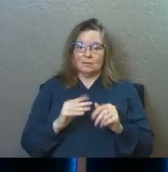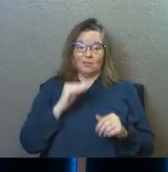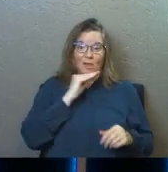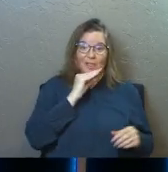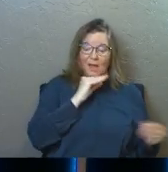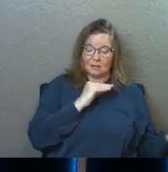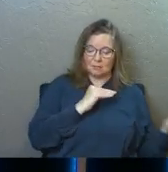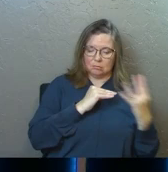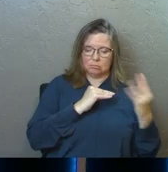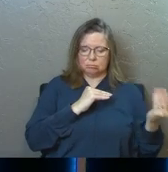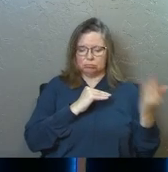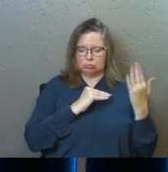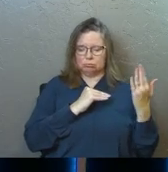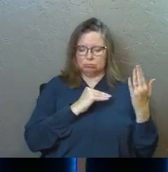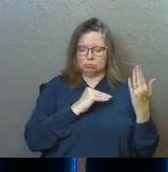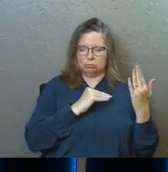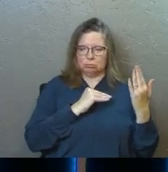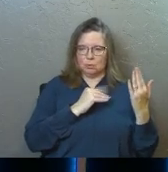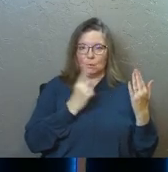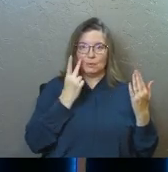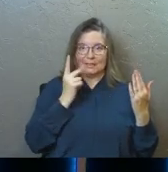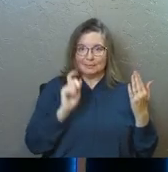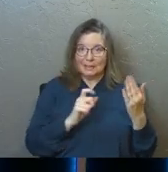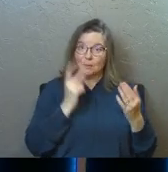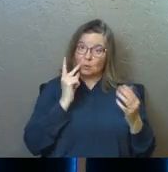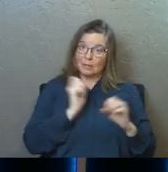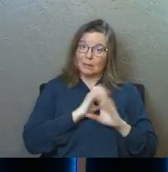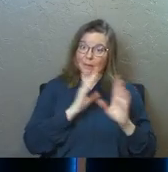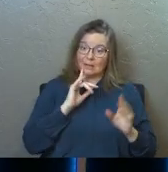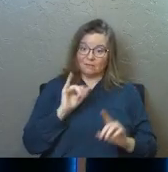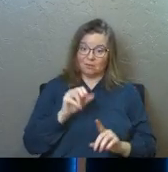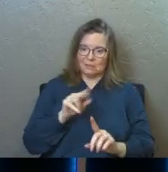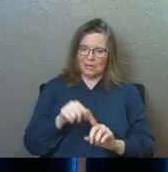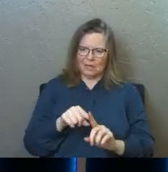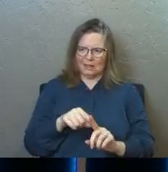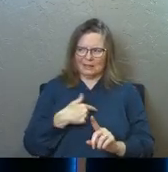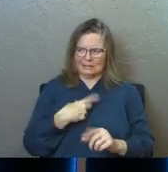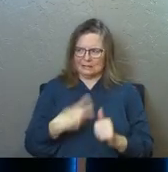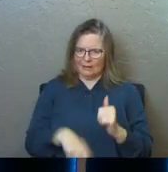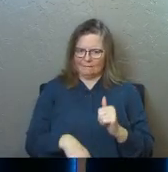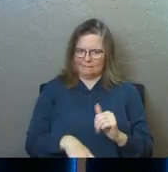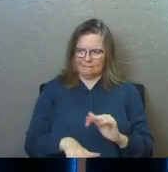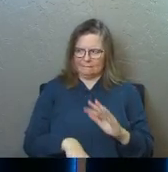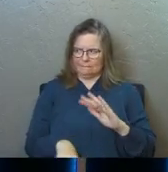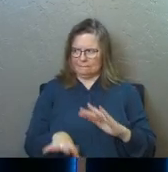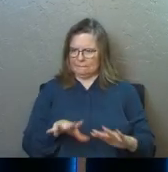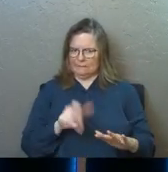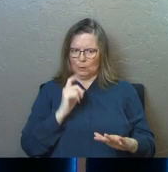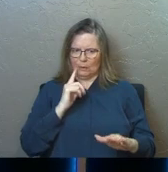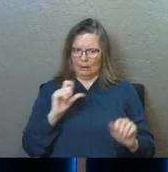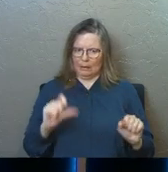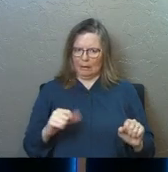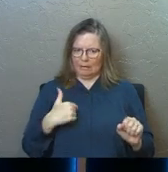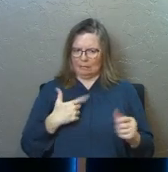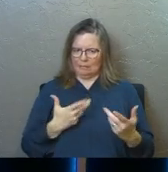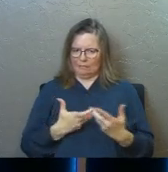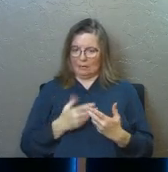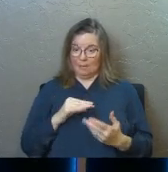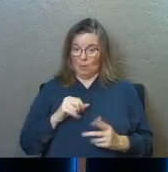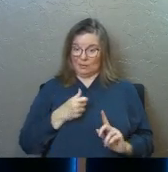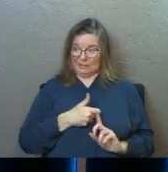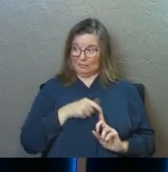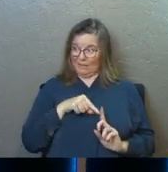lies in our lives, right? I mean, we don't see this specifically, but you can imagine if you're Joshua, you're like, man, this is tough. I don't think I'm capable. I'm not fit out.